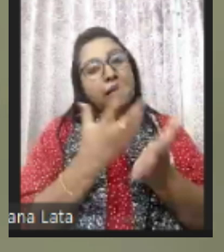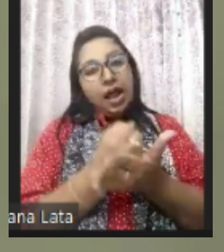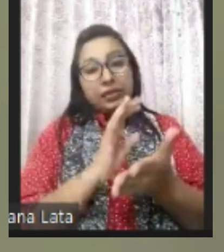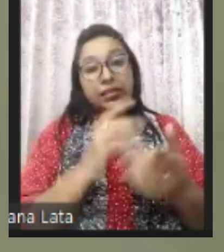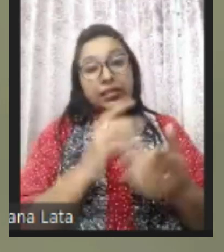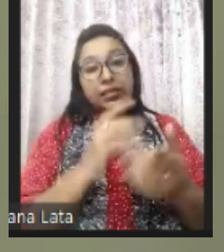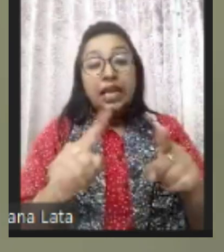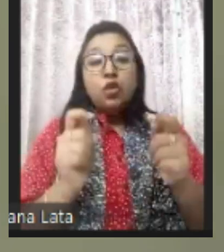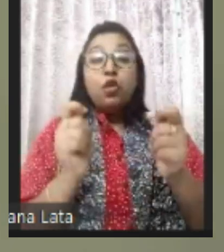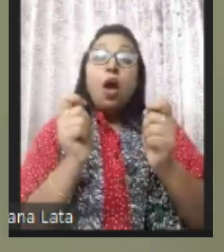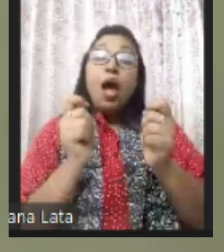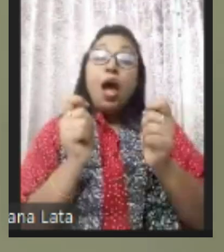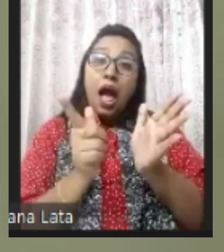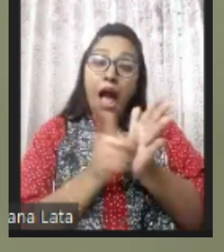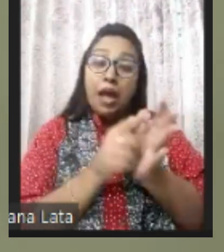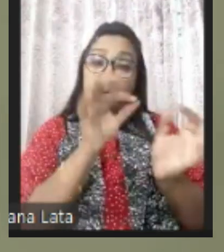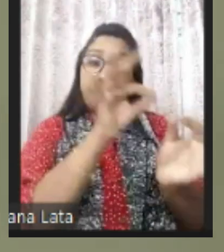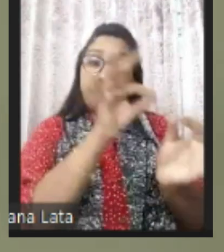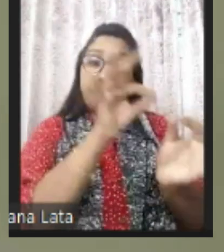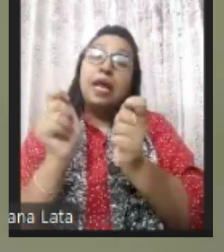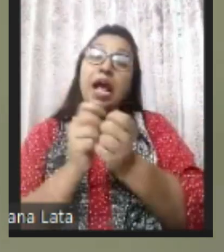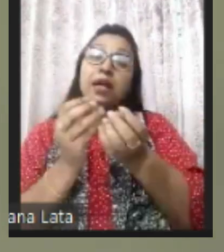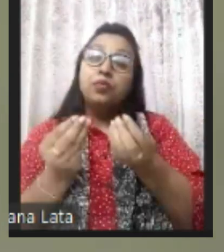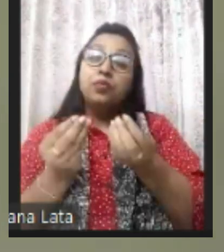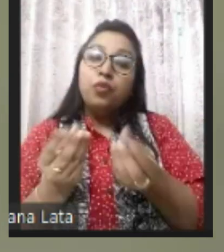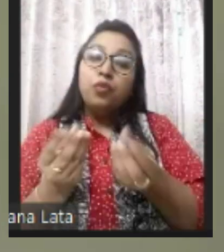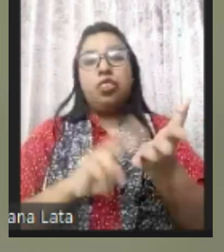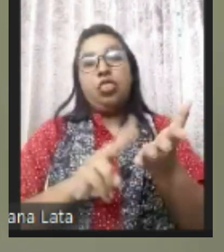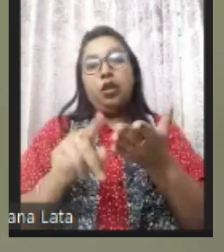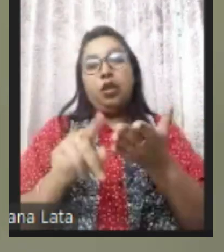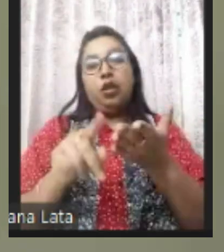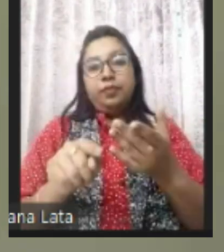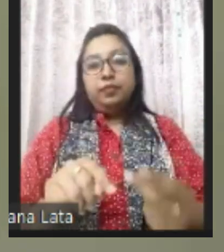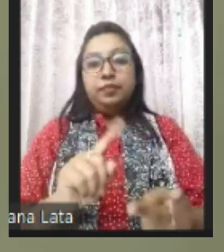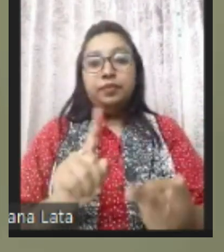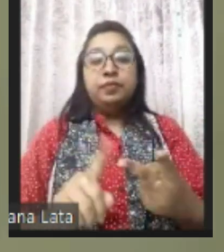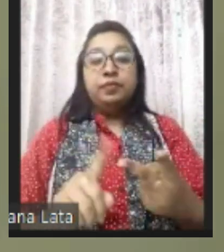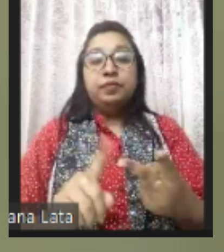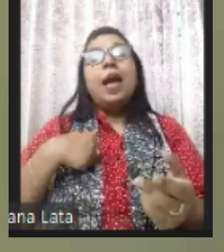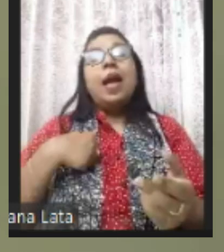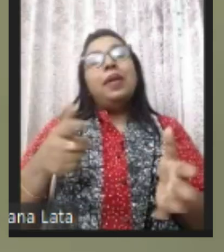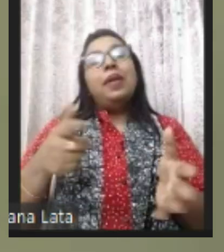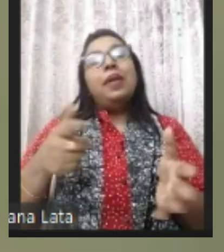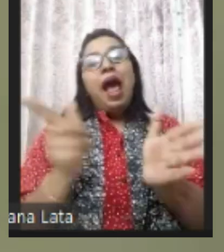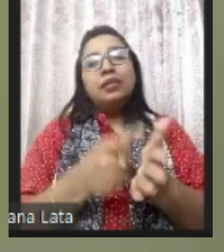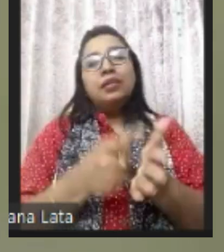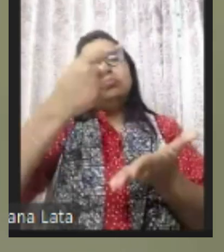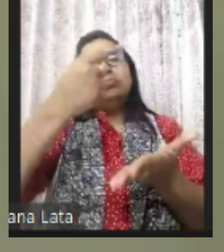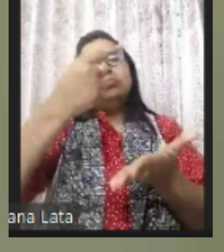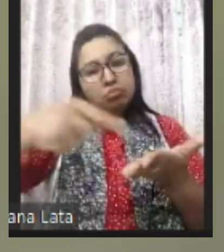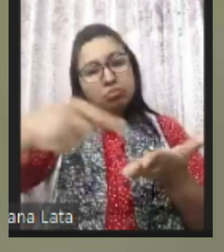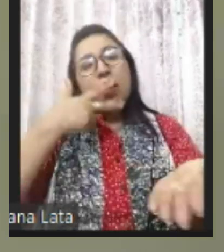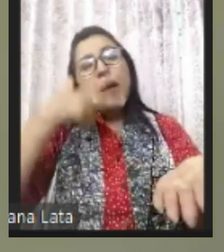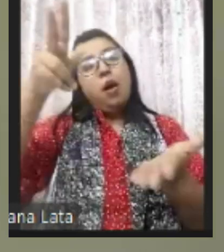ratifying them, Marrakesh Treaty, and then on the UN Charter, but we need to implement that. And I think in Bangladesh, we are doing a decent job,